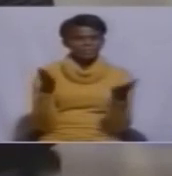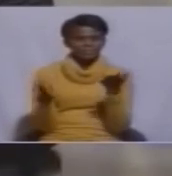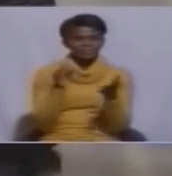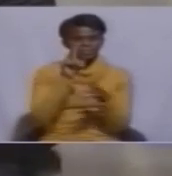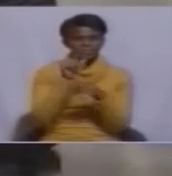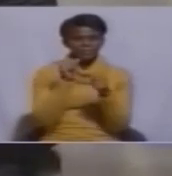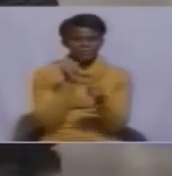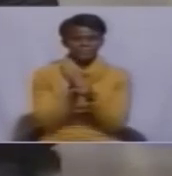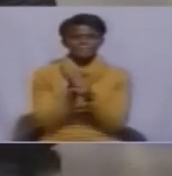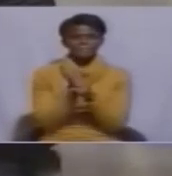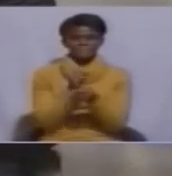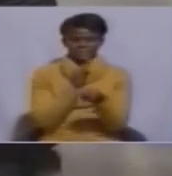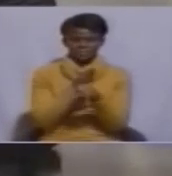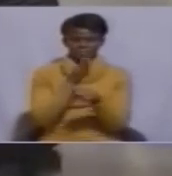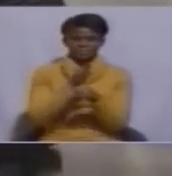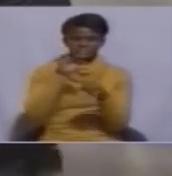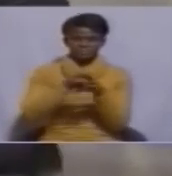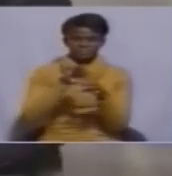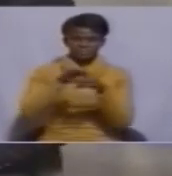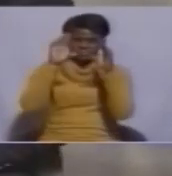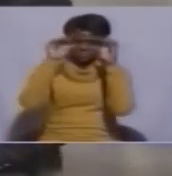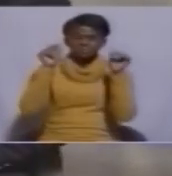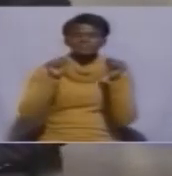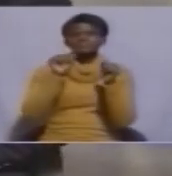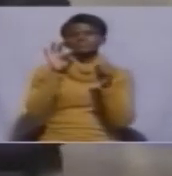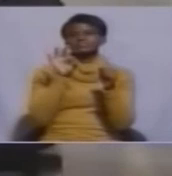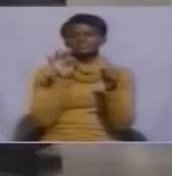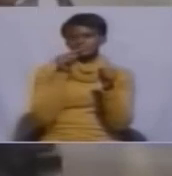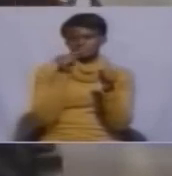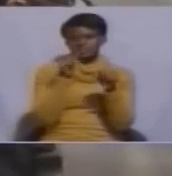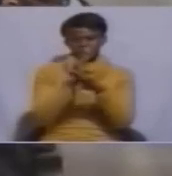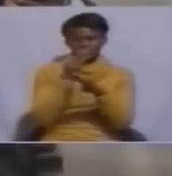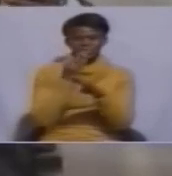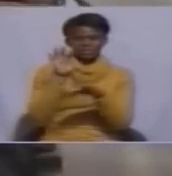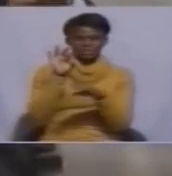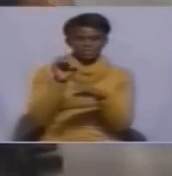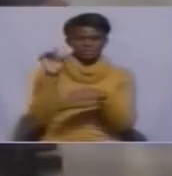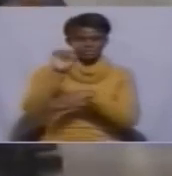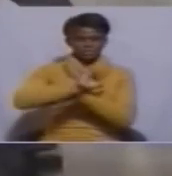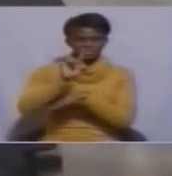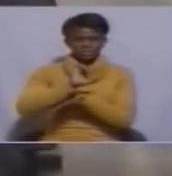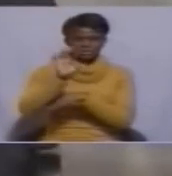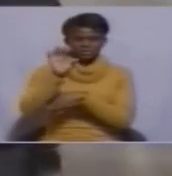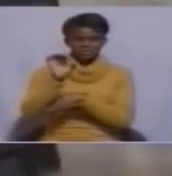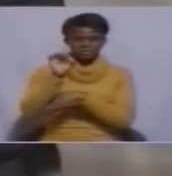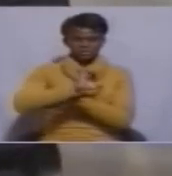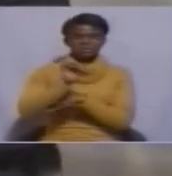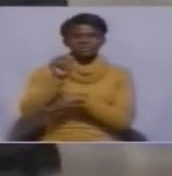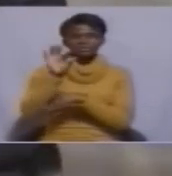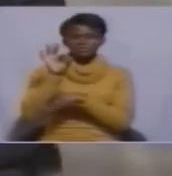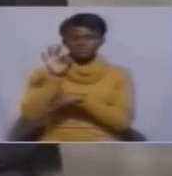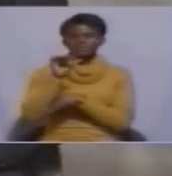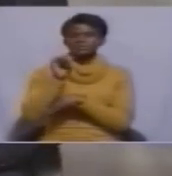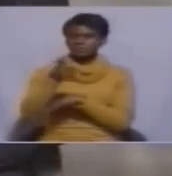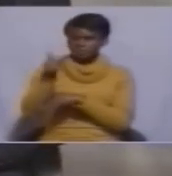year after the general election, the president can choose to say, or at least before that 90 days, before we reach the 90 days, the president can choose to, if he's